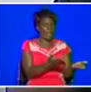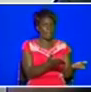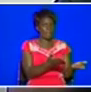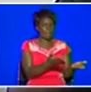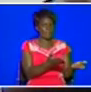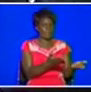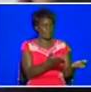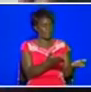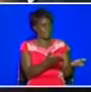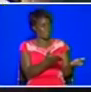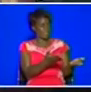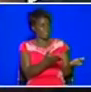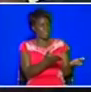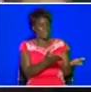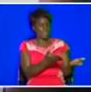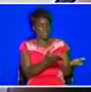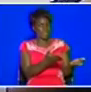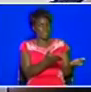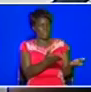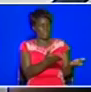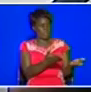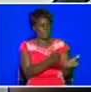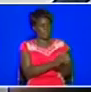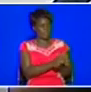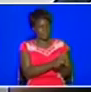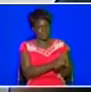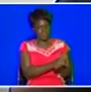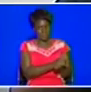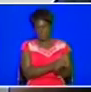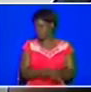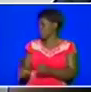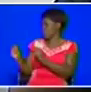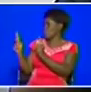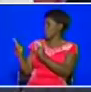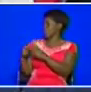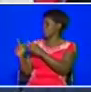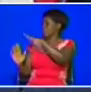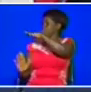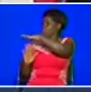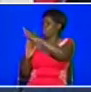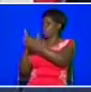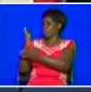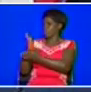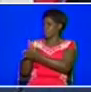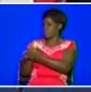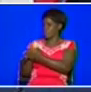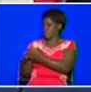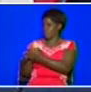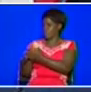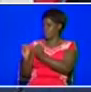Right. So this thing of externalizing, yeah? What so, you do so is first would, you take responsibility. Would, okay, it would start from the top. Some would say... Start with us.